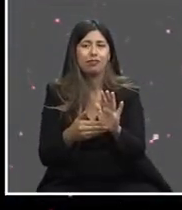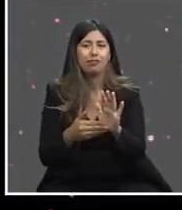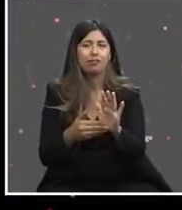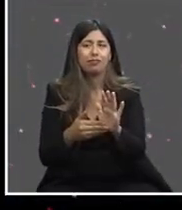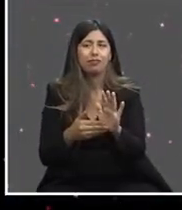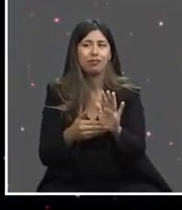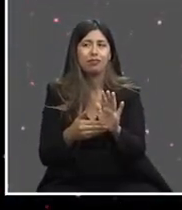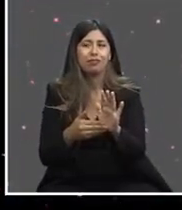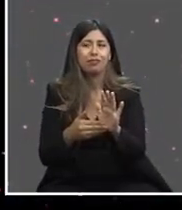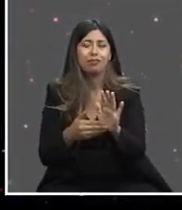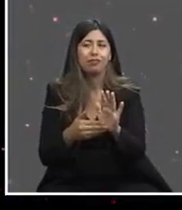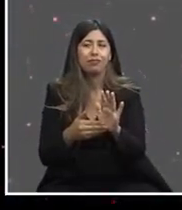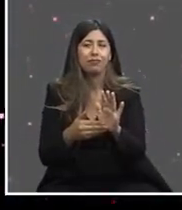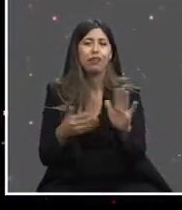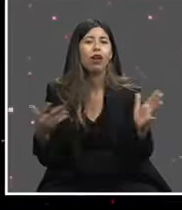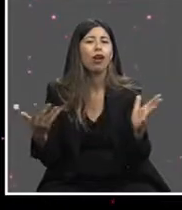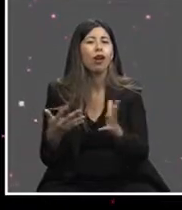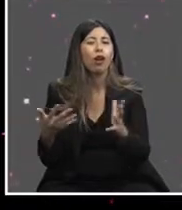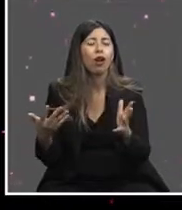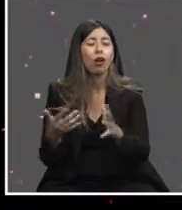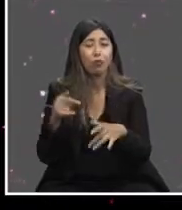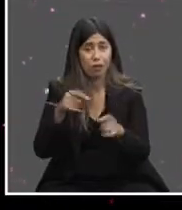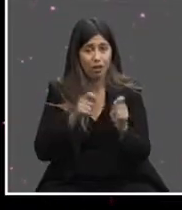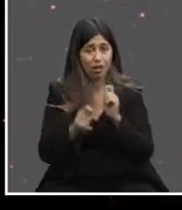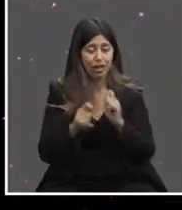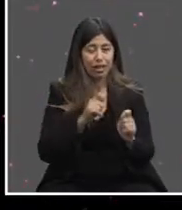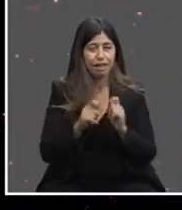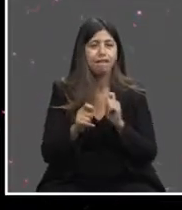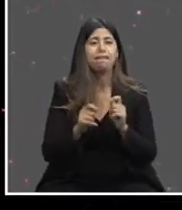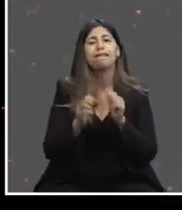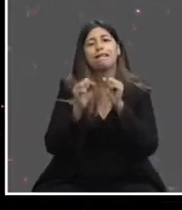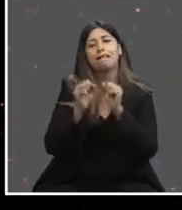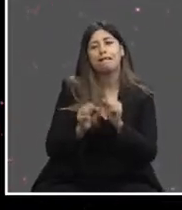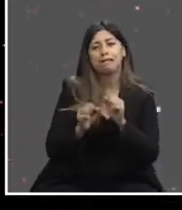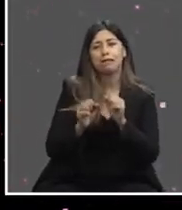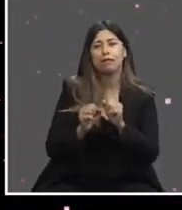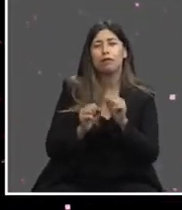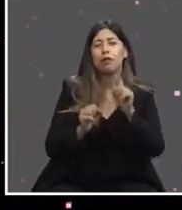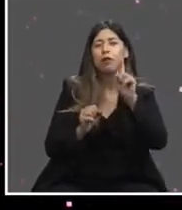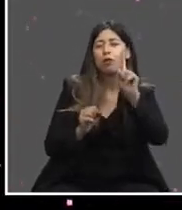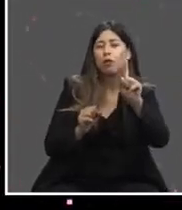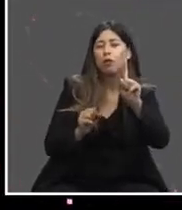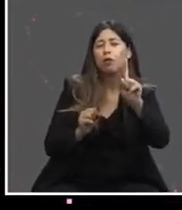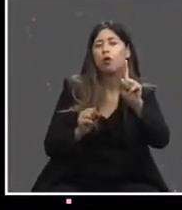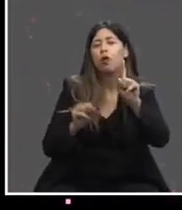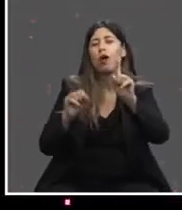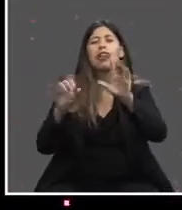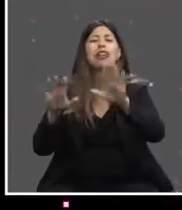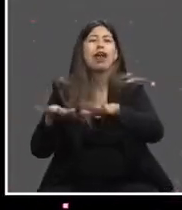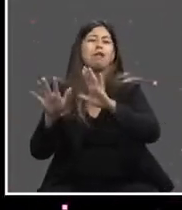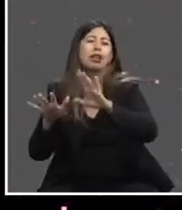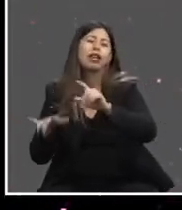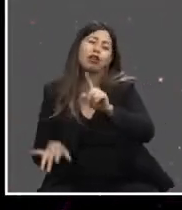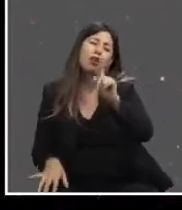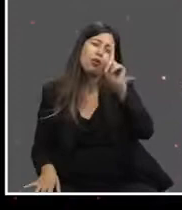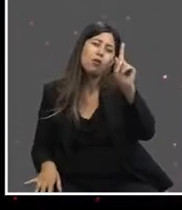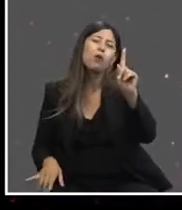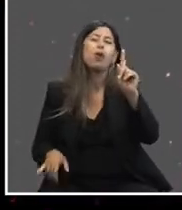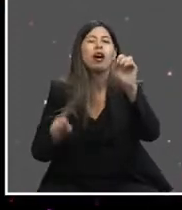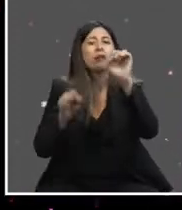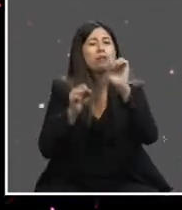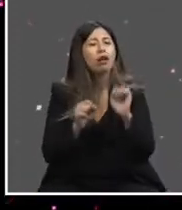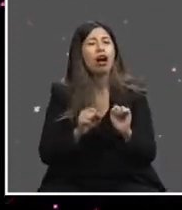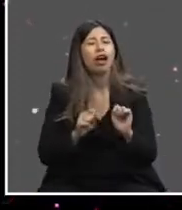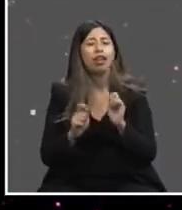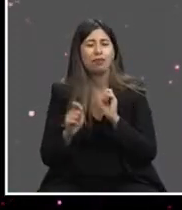1 in 10,000 chance per century. But I judge that the existing anthropogenic risk is about 30